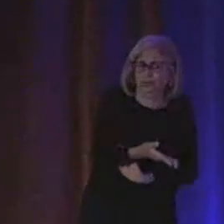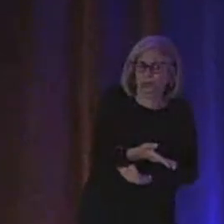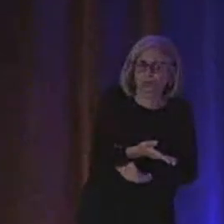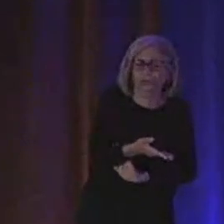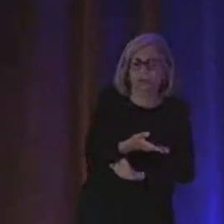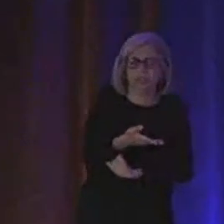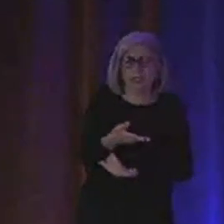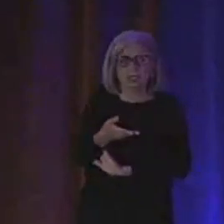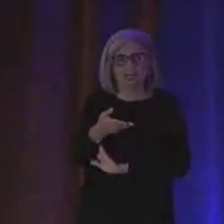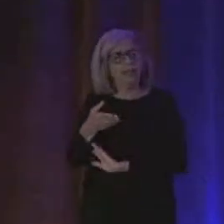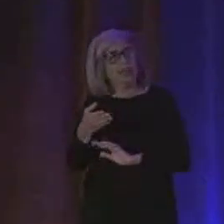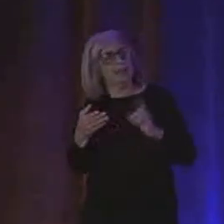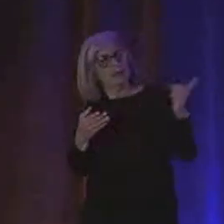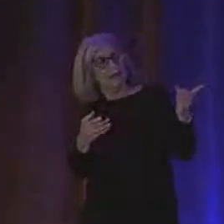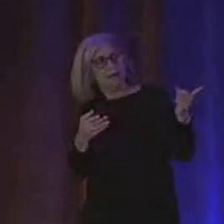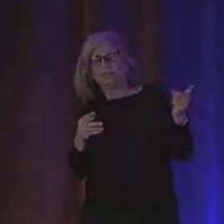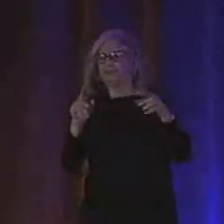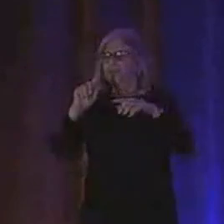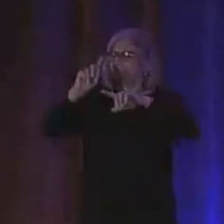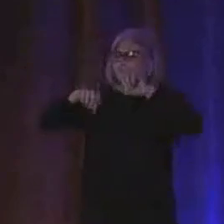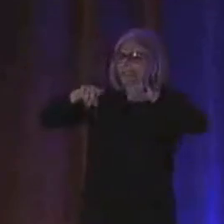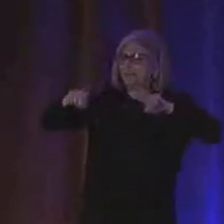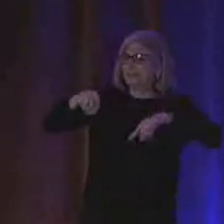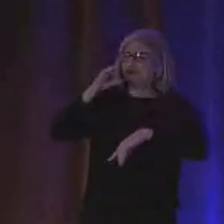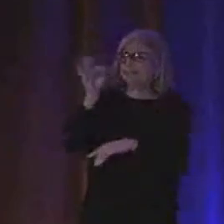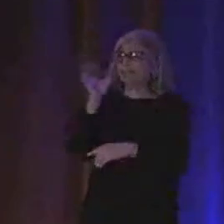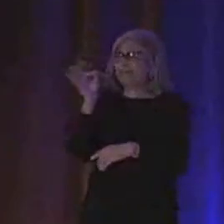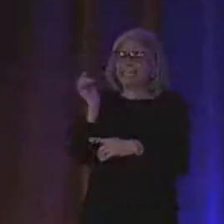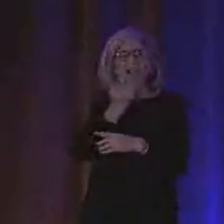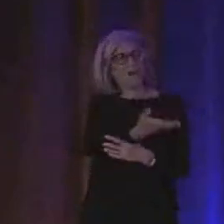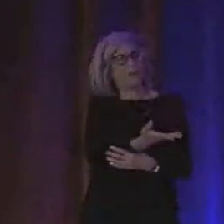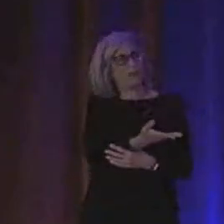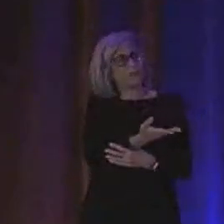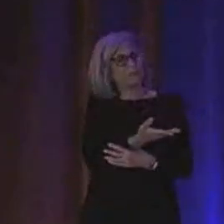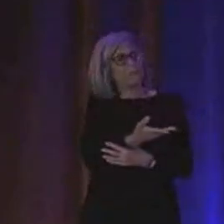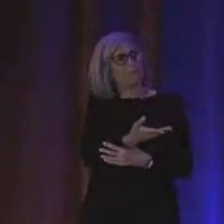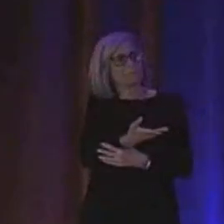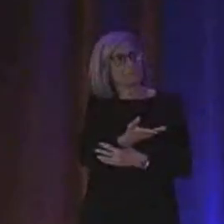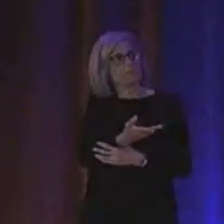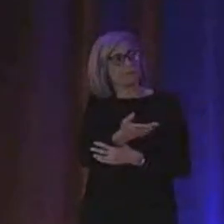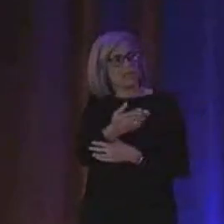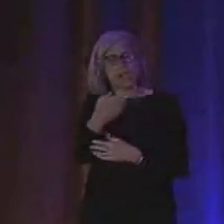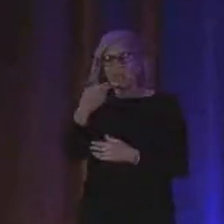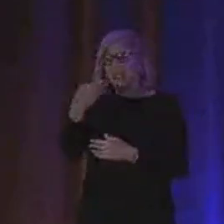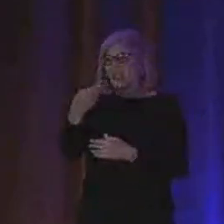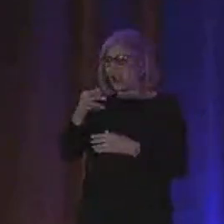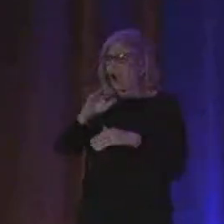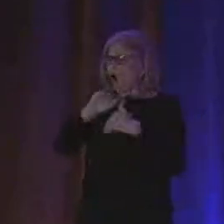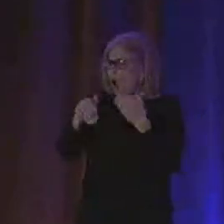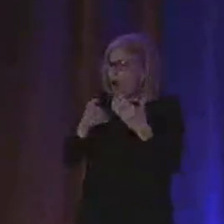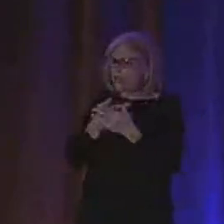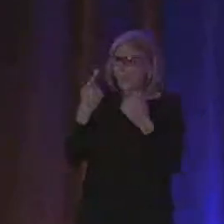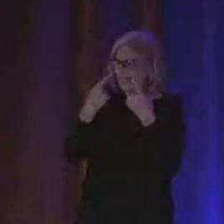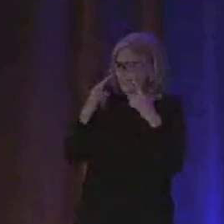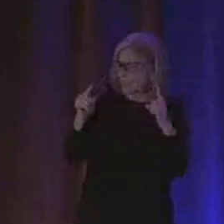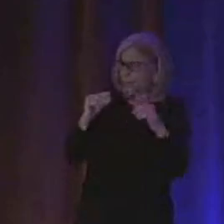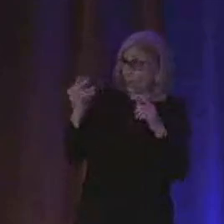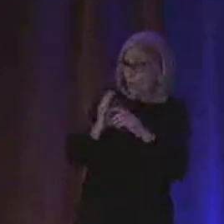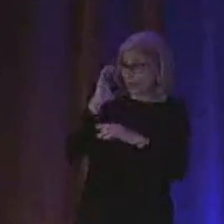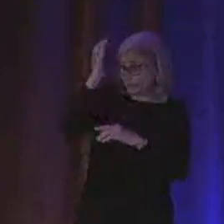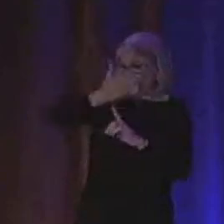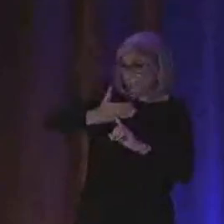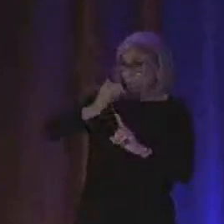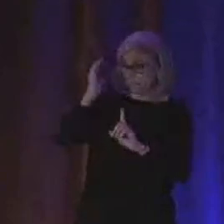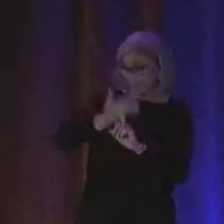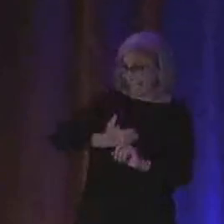Moretta, the Gagna, meow, the Harlequin, and wearing these masks gave